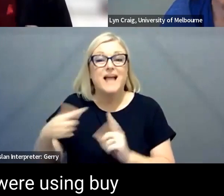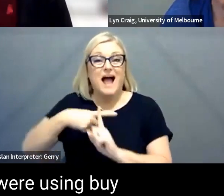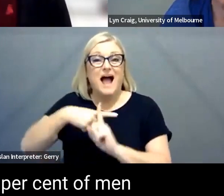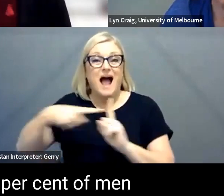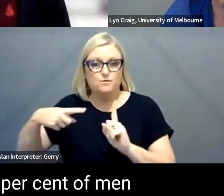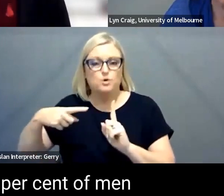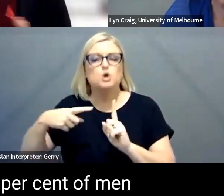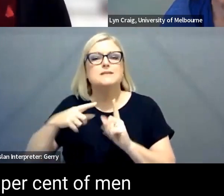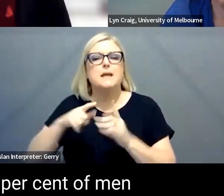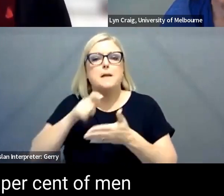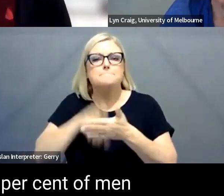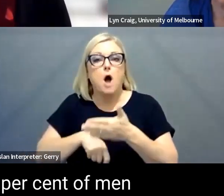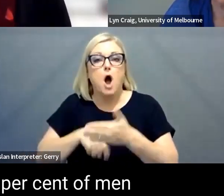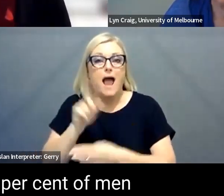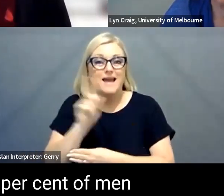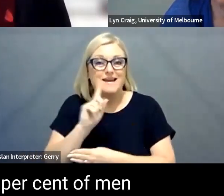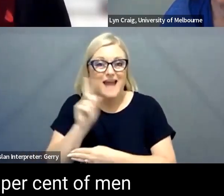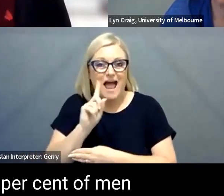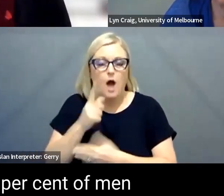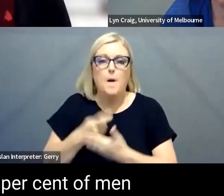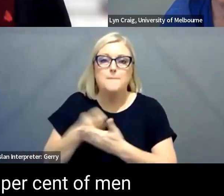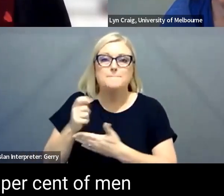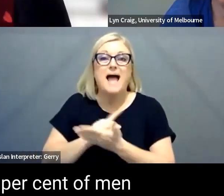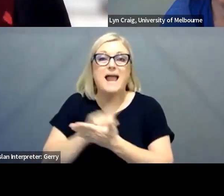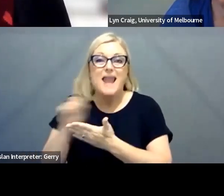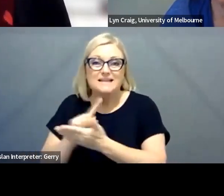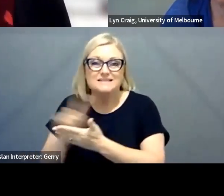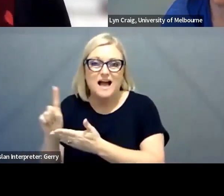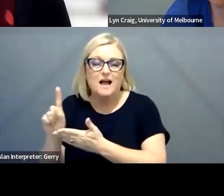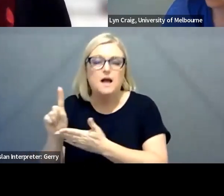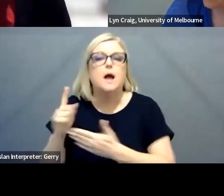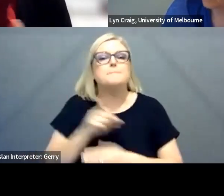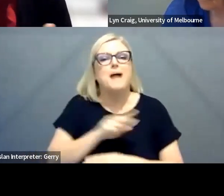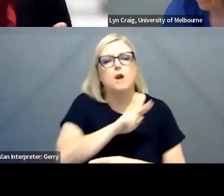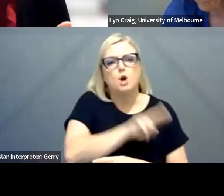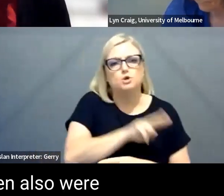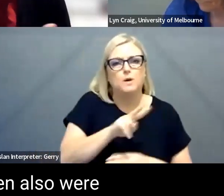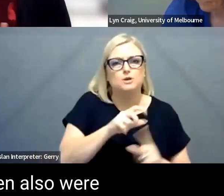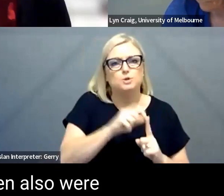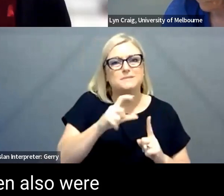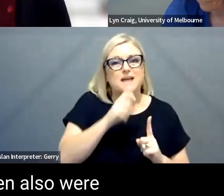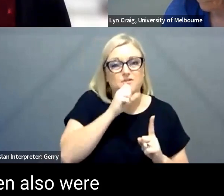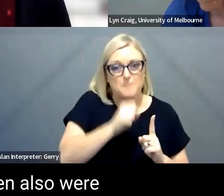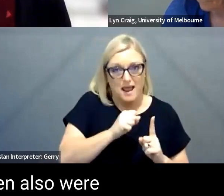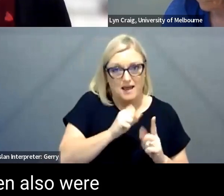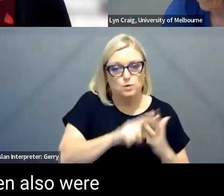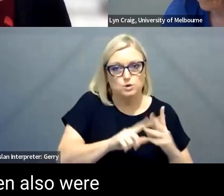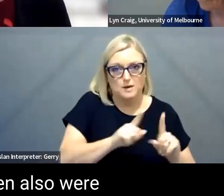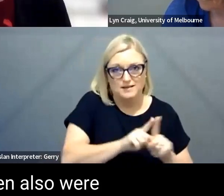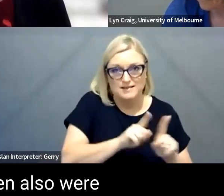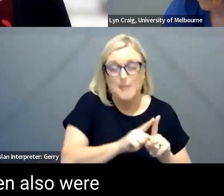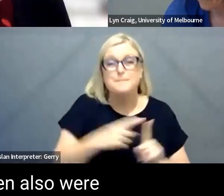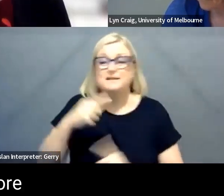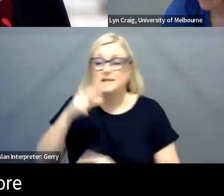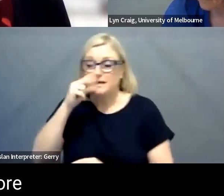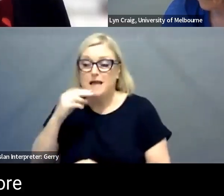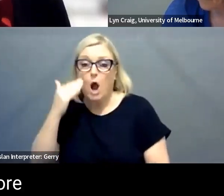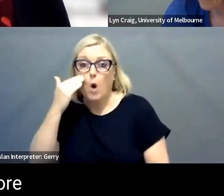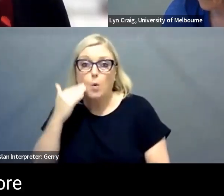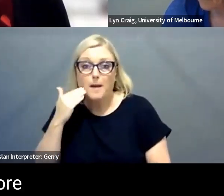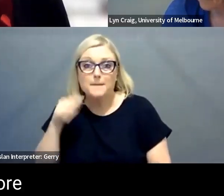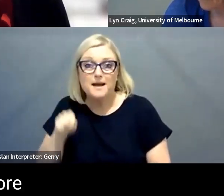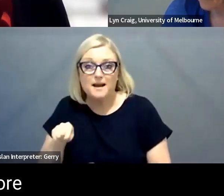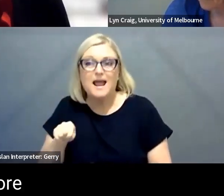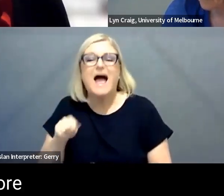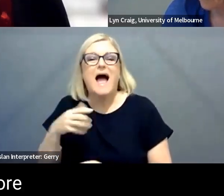schemes, whereas about 22% of men in that same age group were doing the same. And younger women also were much more likely to have one or more